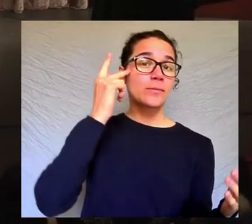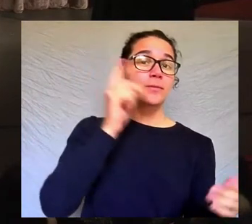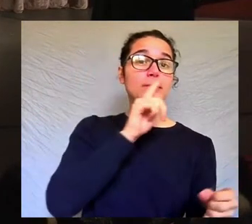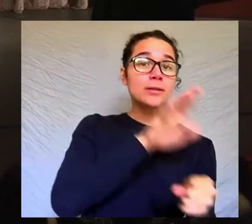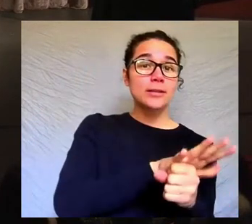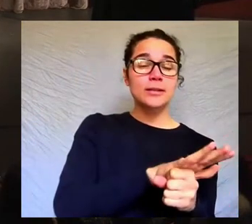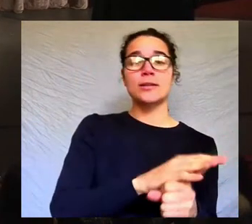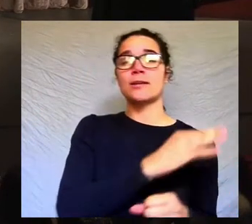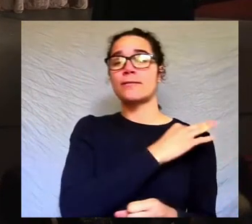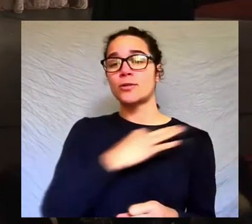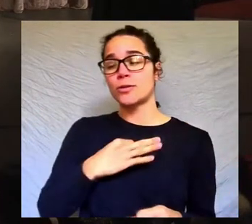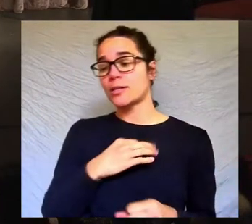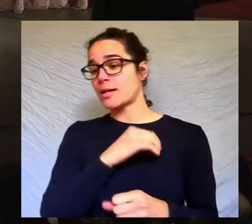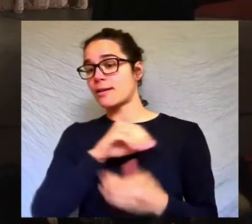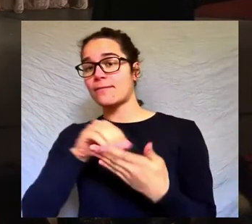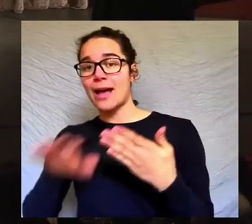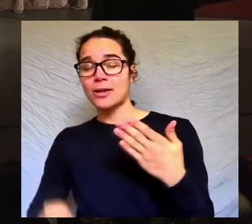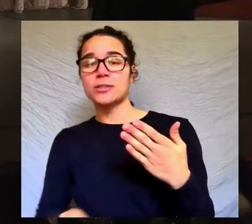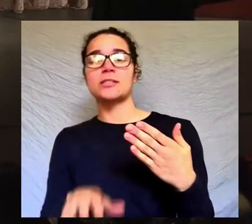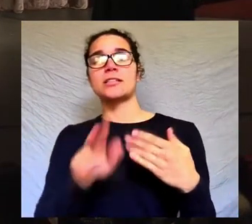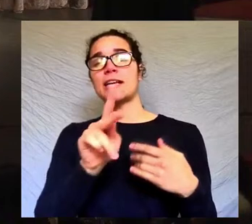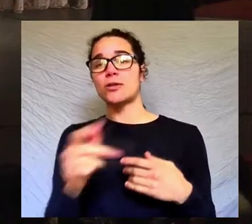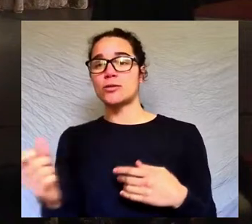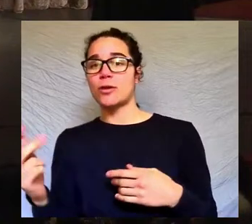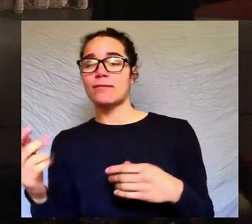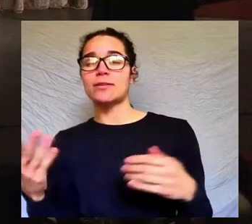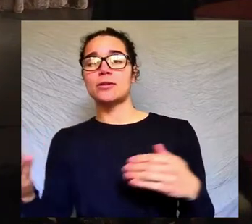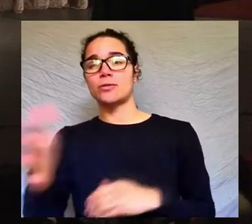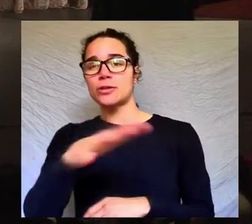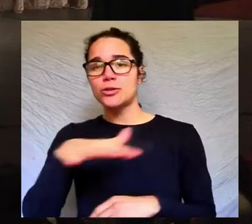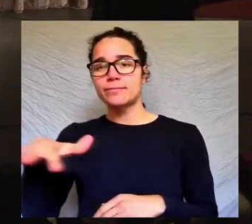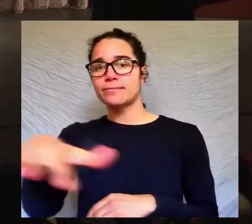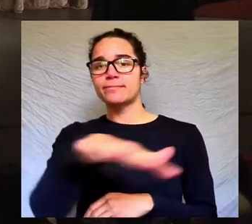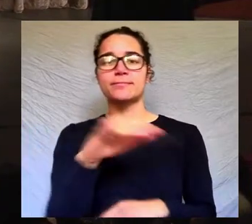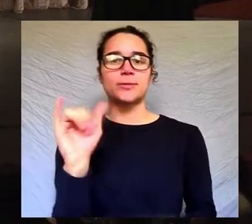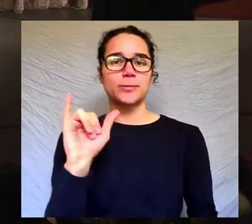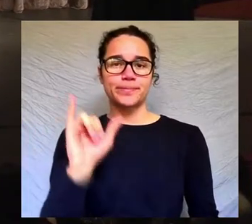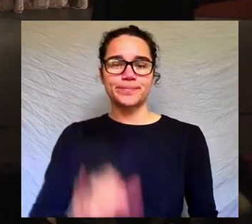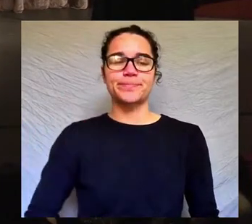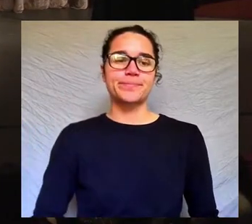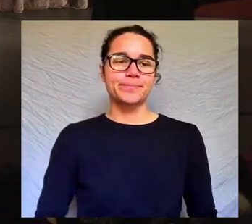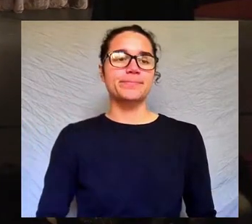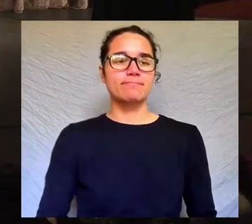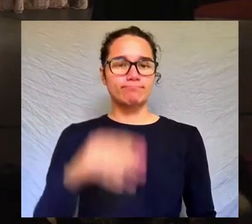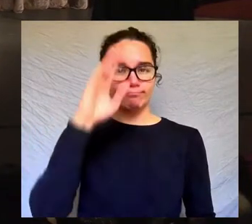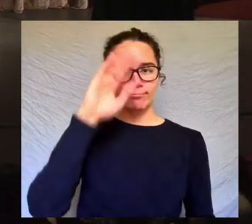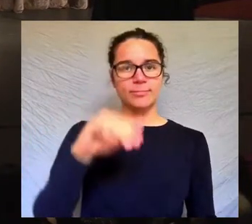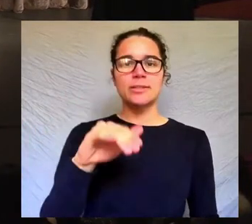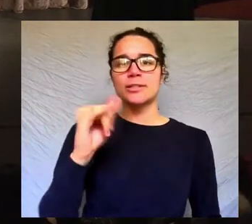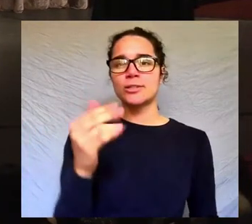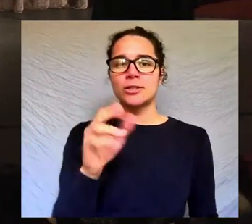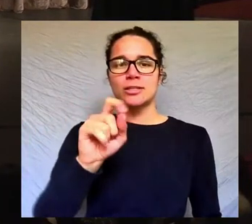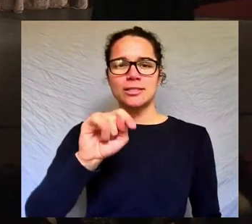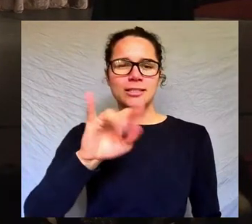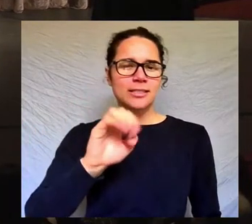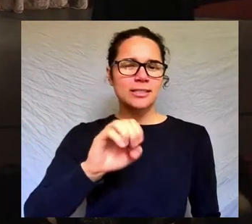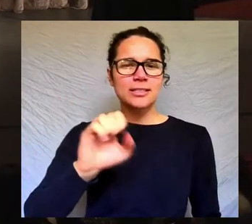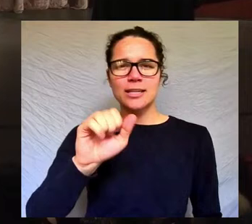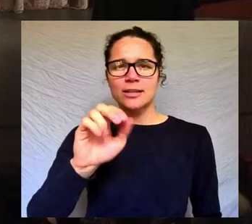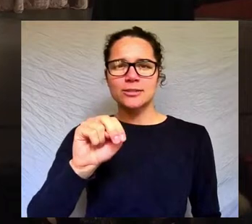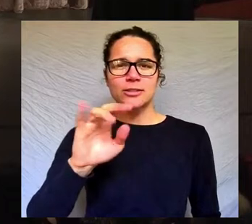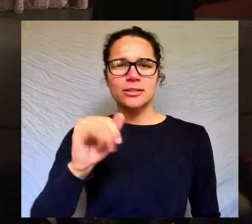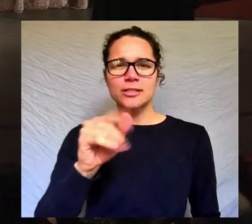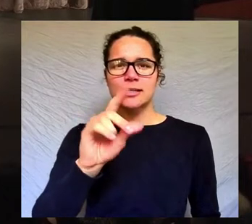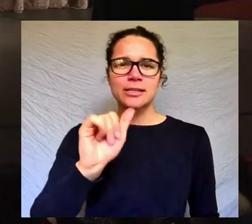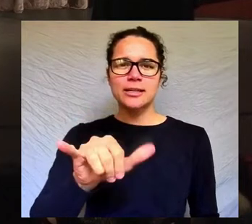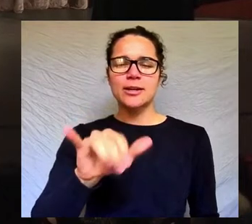in K-12 in the region. Now, I know that Justice Sandra Day O'Connor was a driving force behind these annual